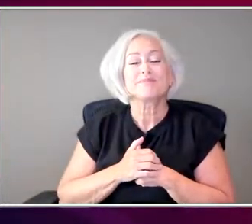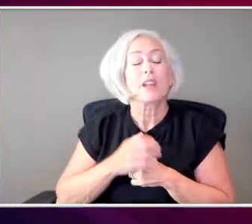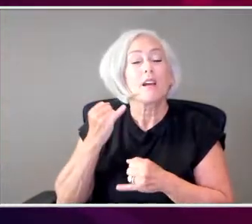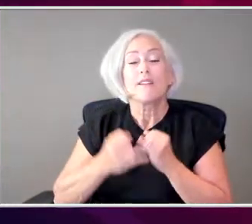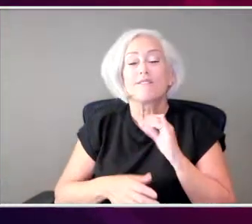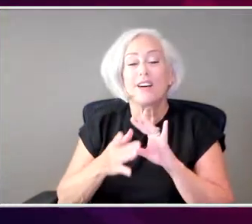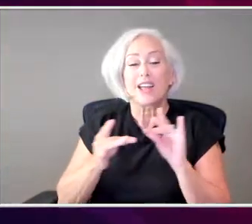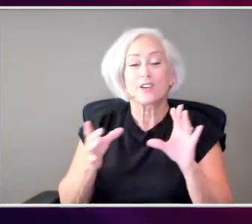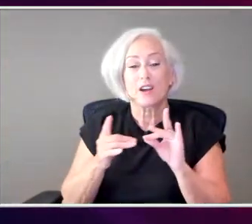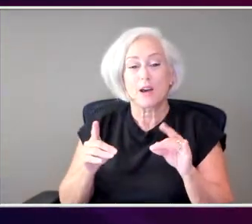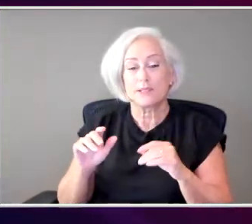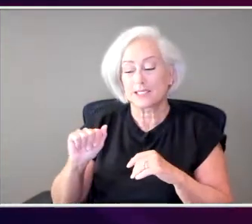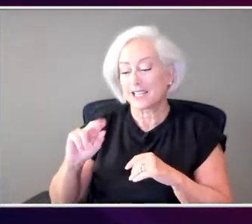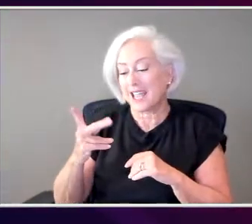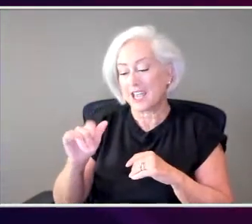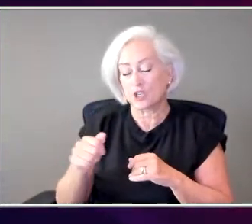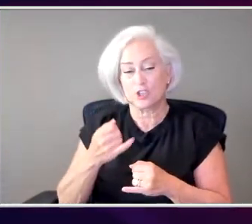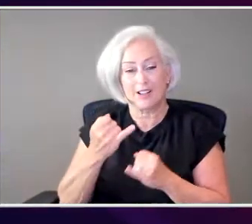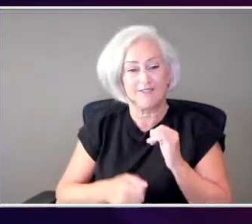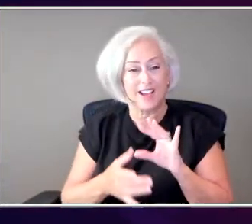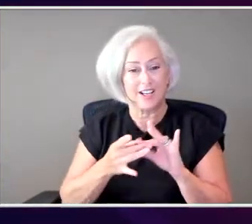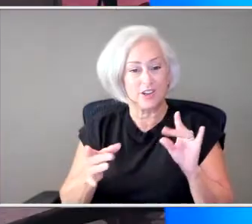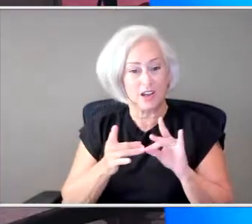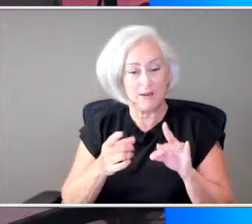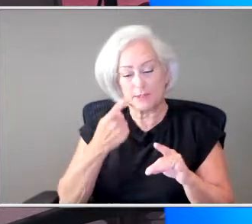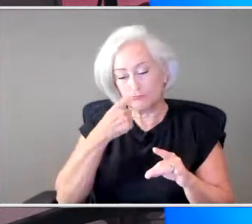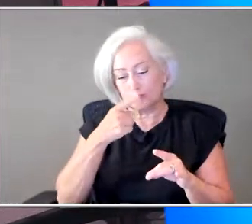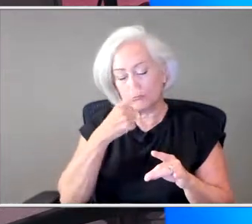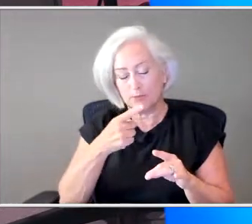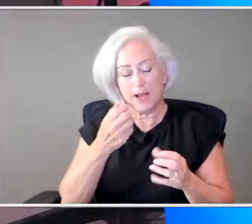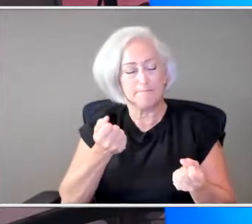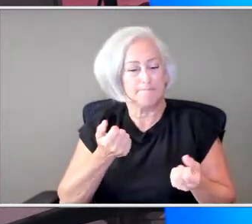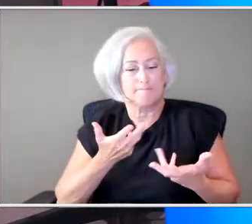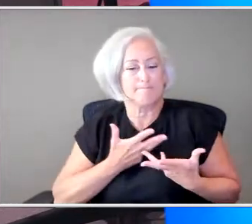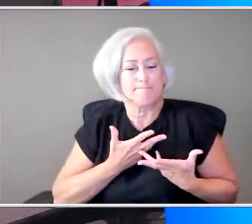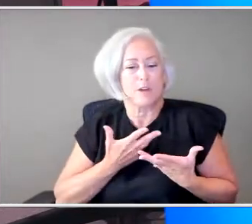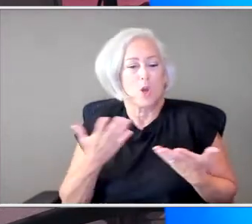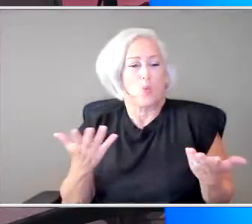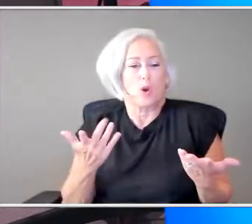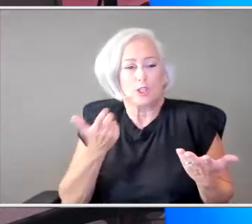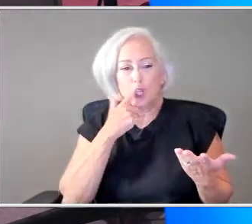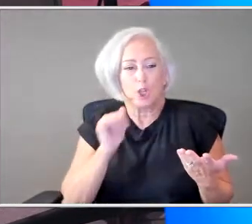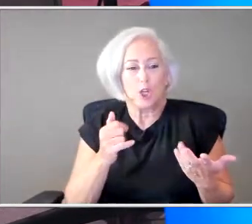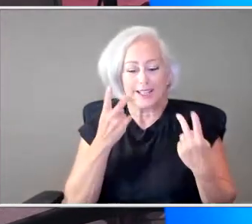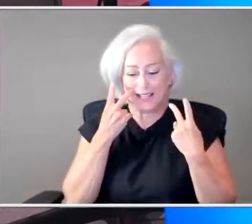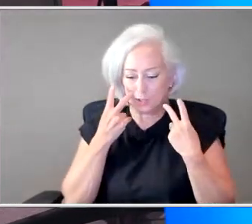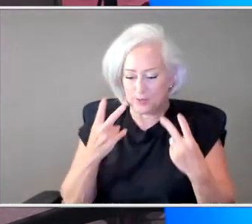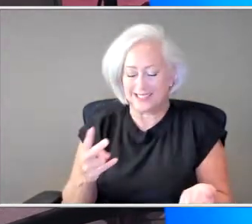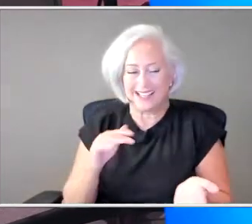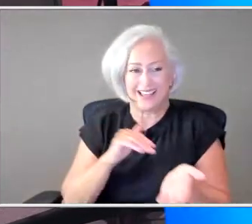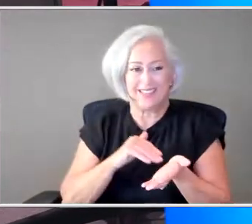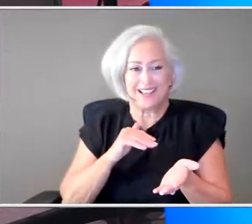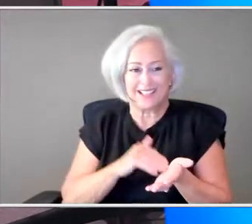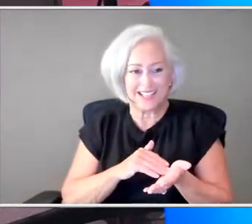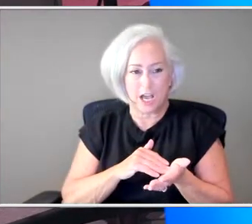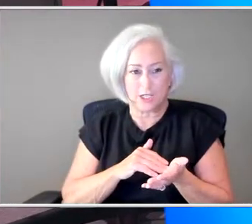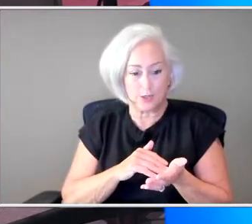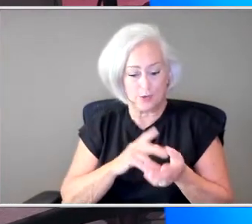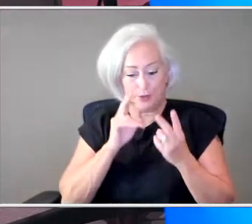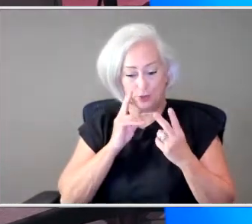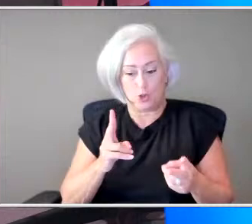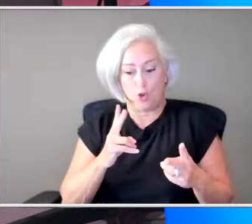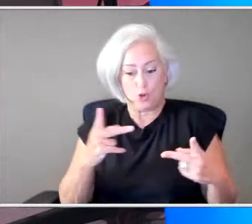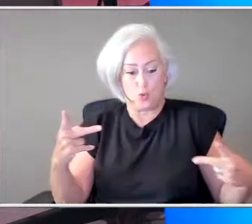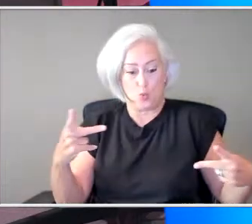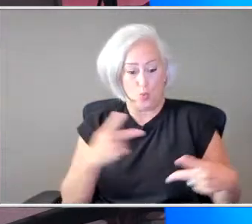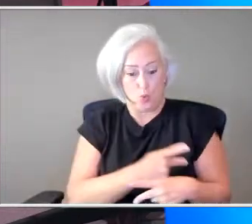do want to start with you. What's it like to see the doctors that saw you when you were at your worst, and here you are on a show